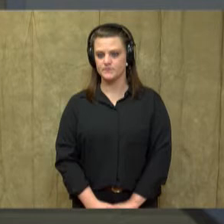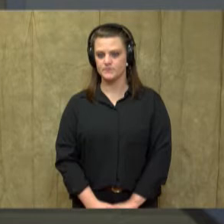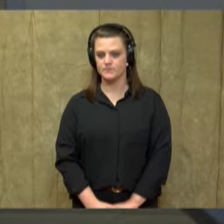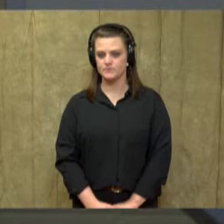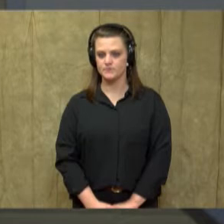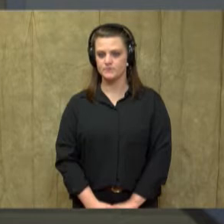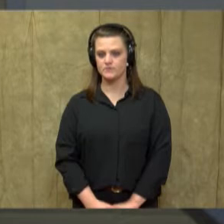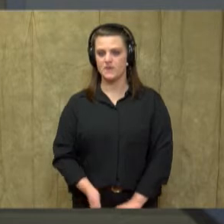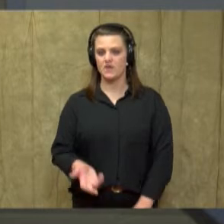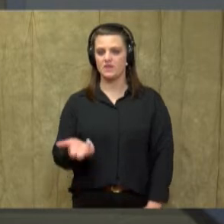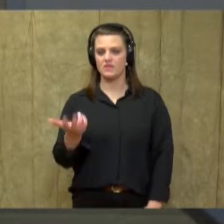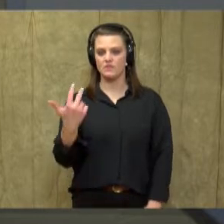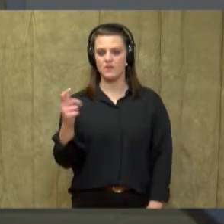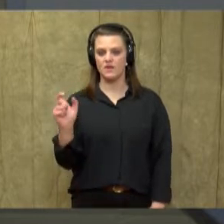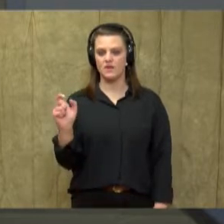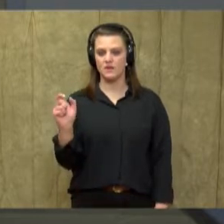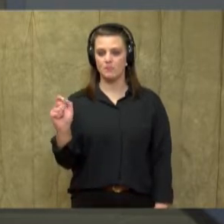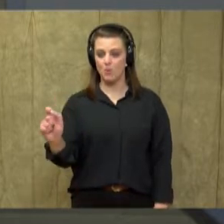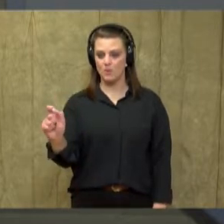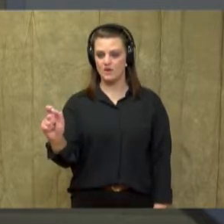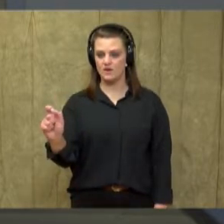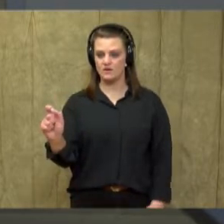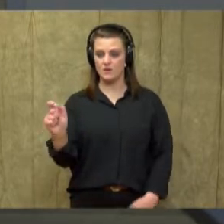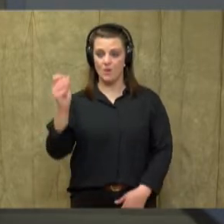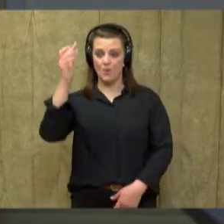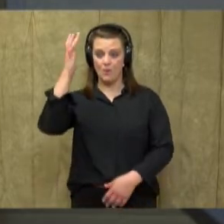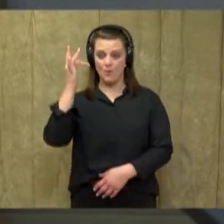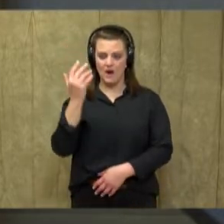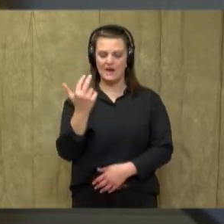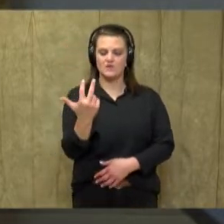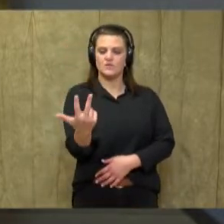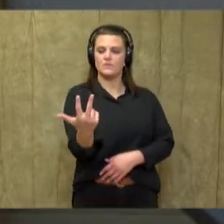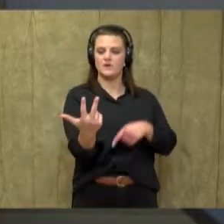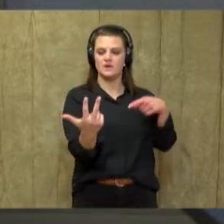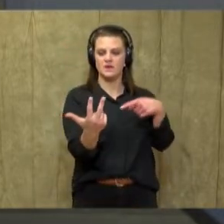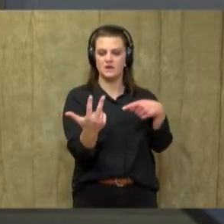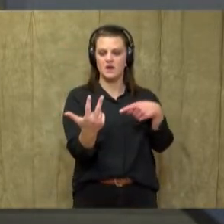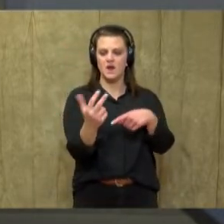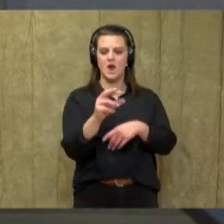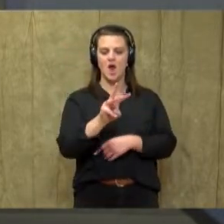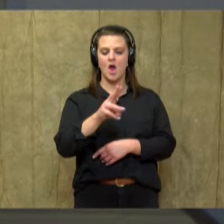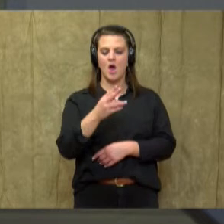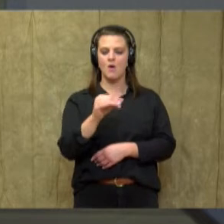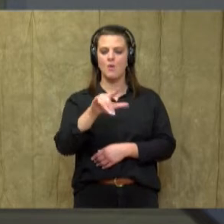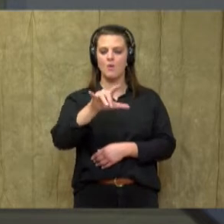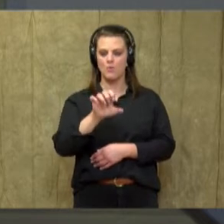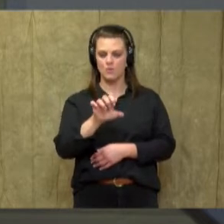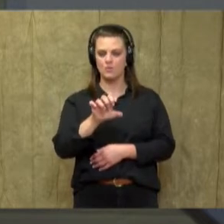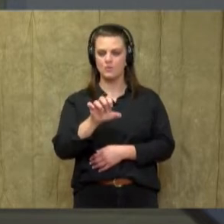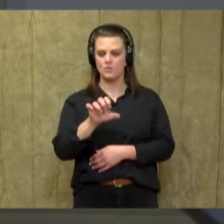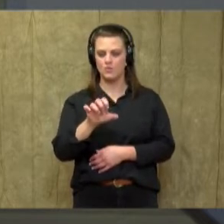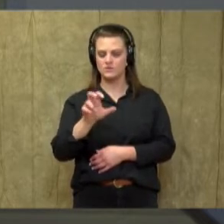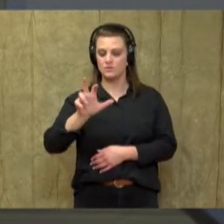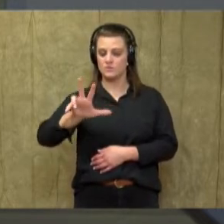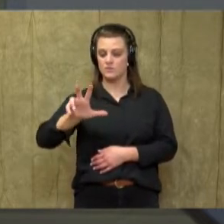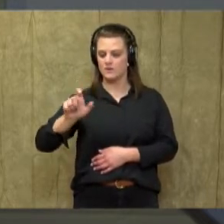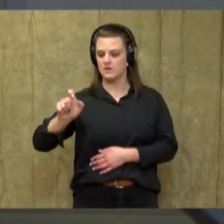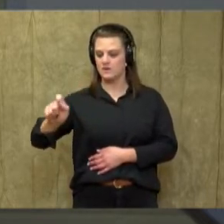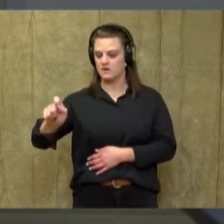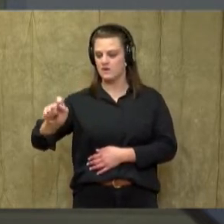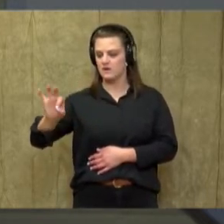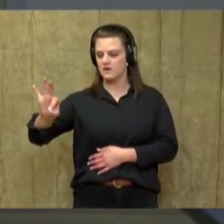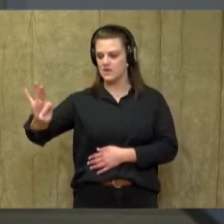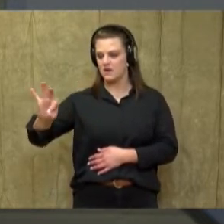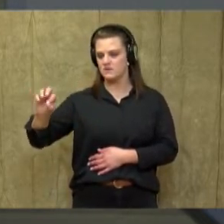We have a 3 because we have 3 wholes, our decimal point,